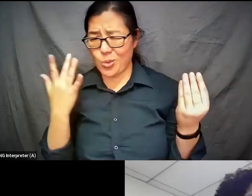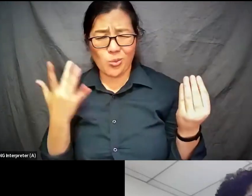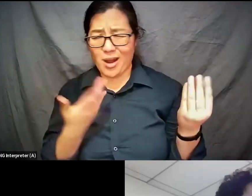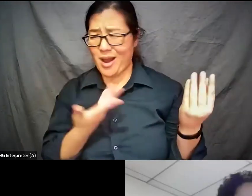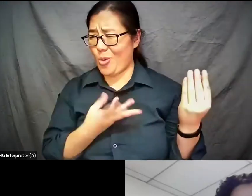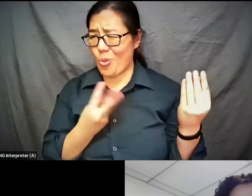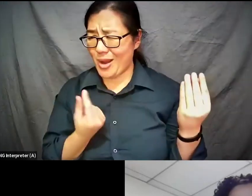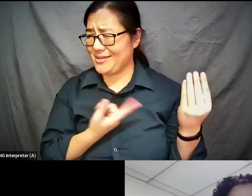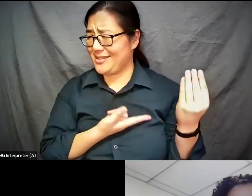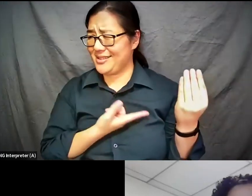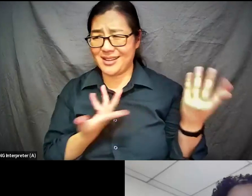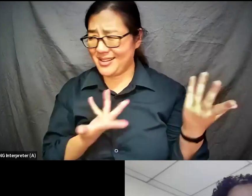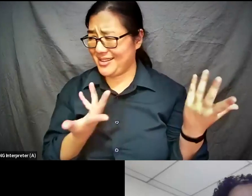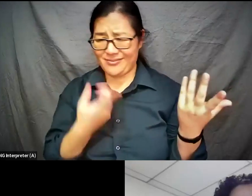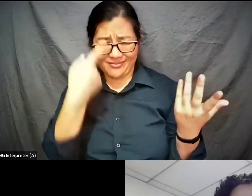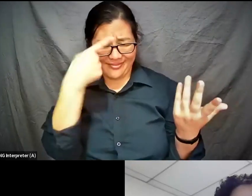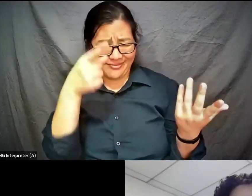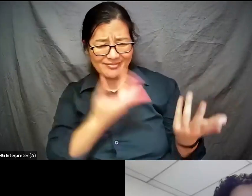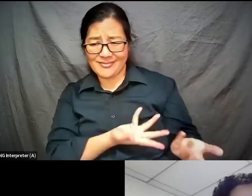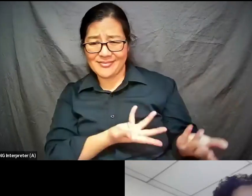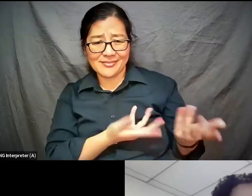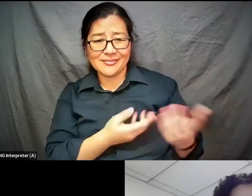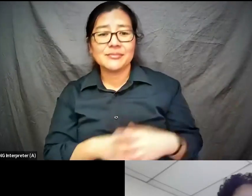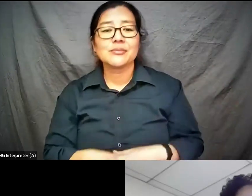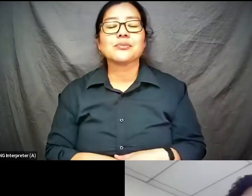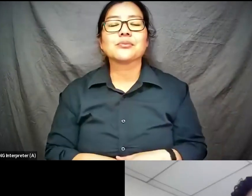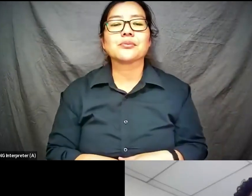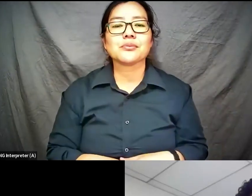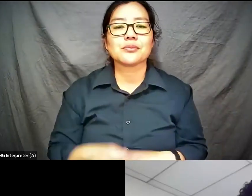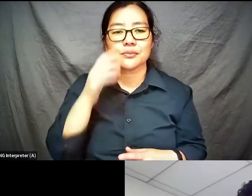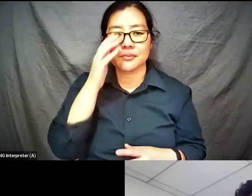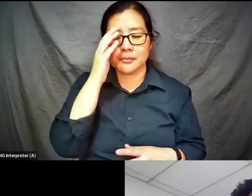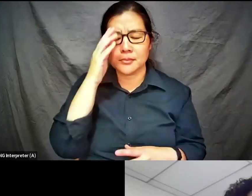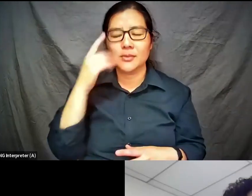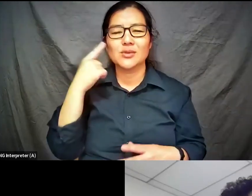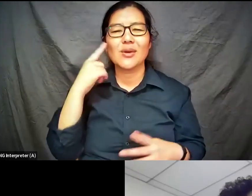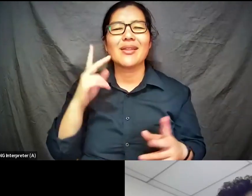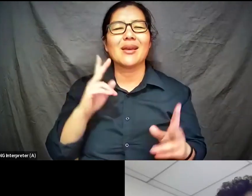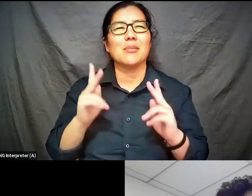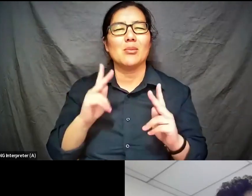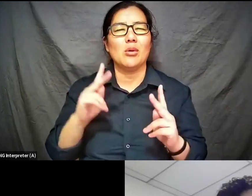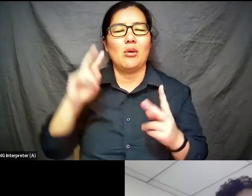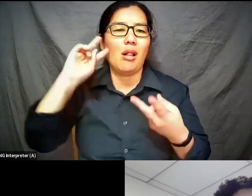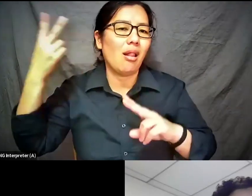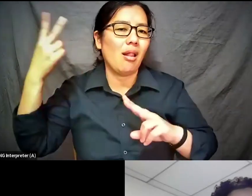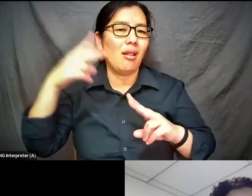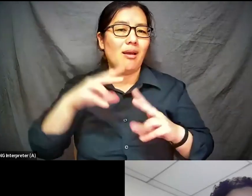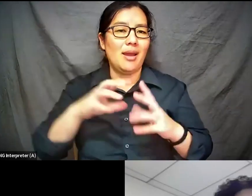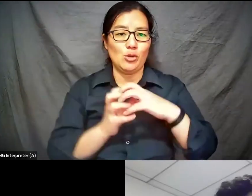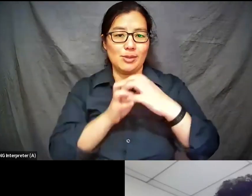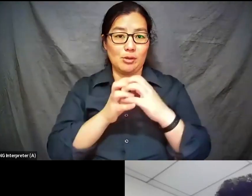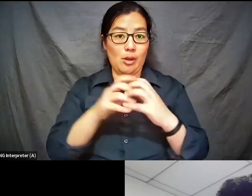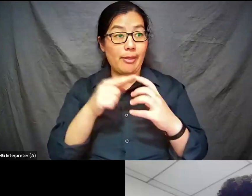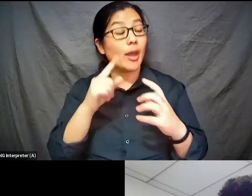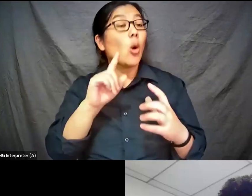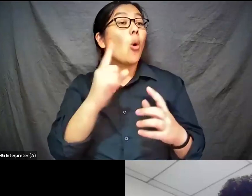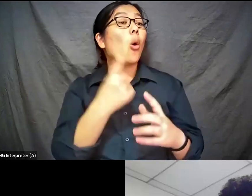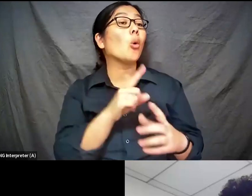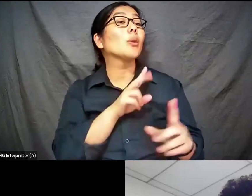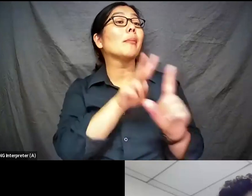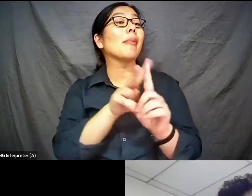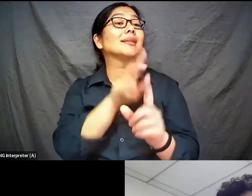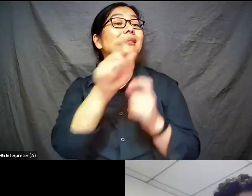very heartening for me. So thank you for that possibility model. We've got Dr. Baby